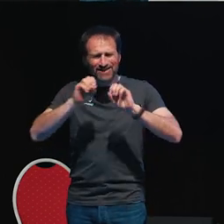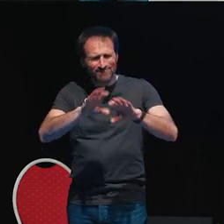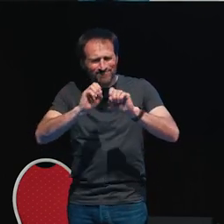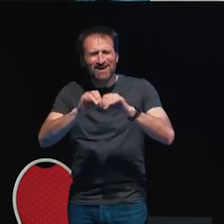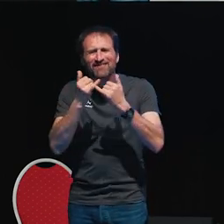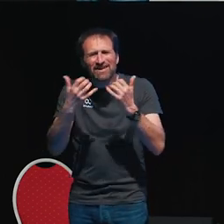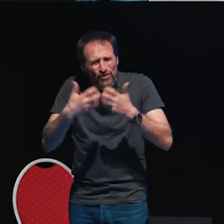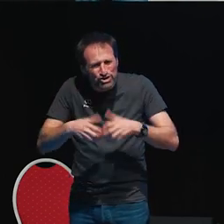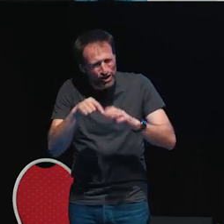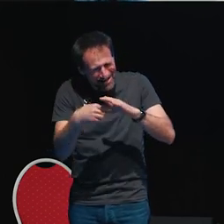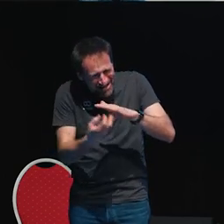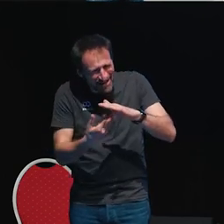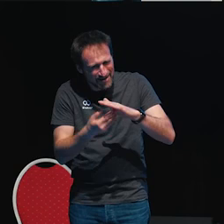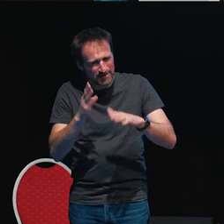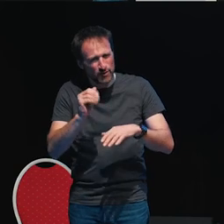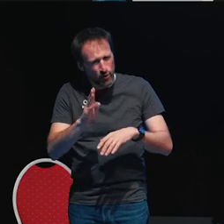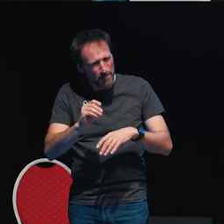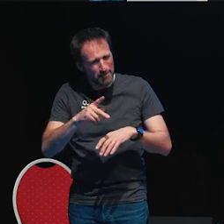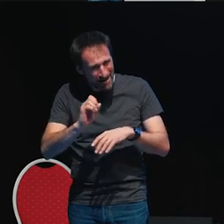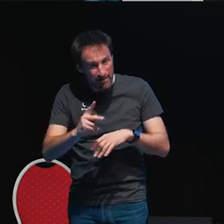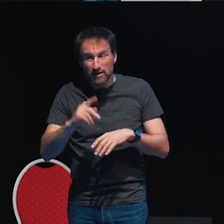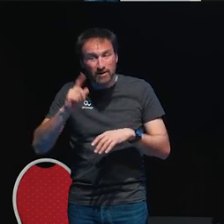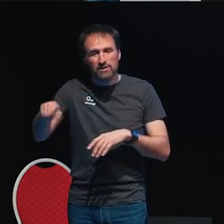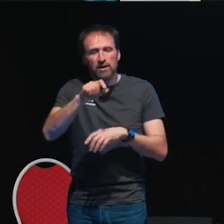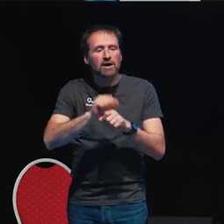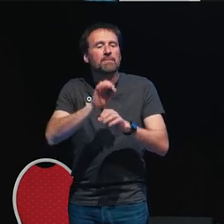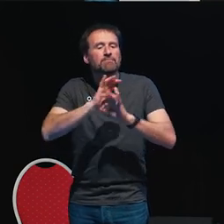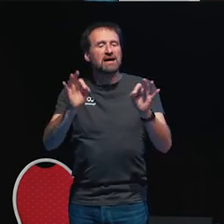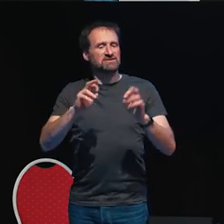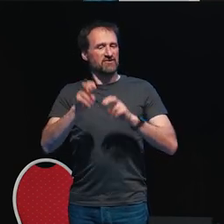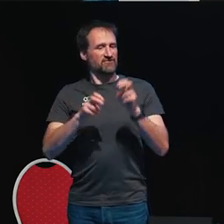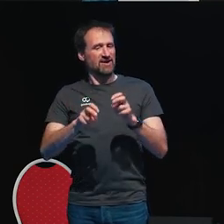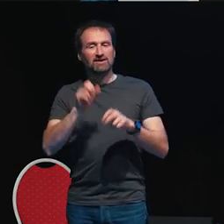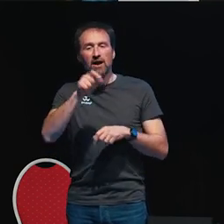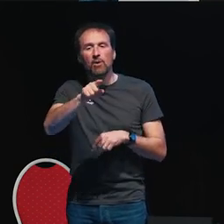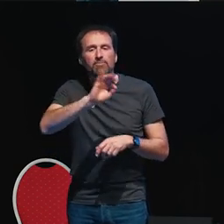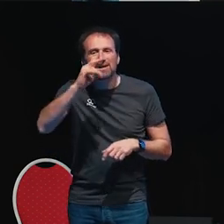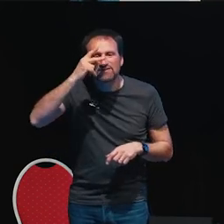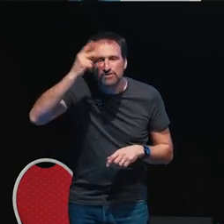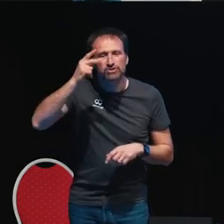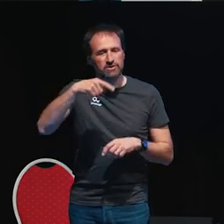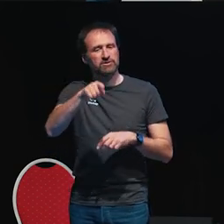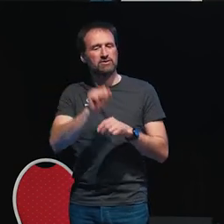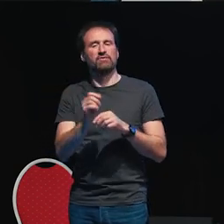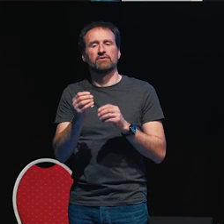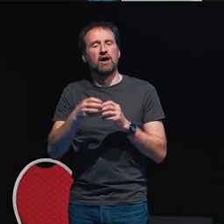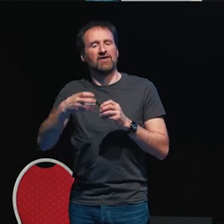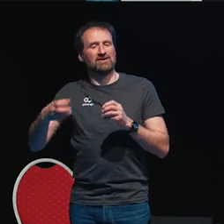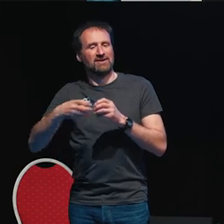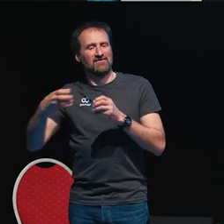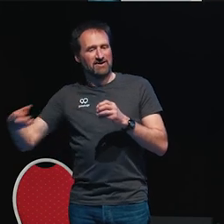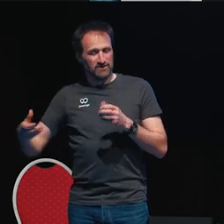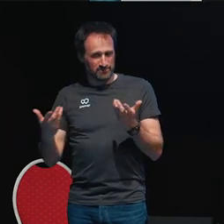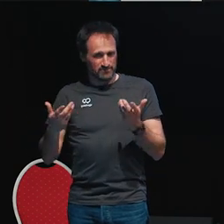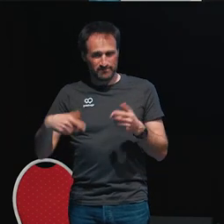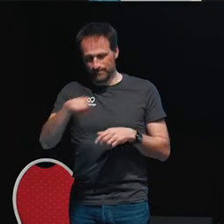better understand it, appreciate it, but also extend and make it work for your workflow. So I do have a GitHub repository called Everything is a Plugin. You can